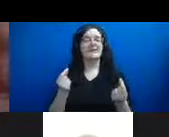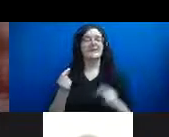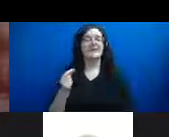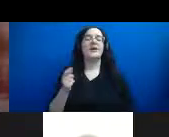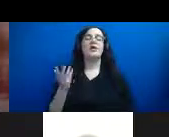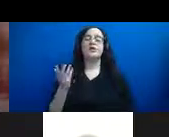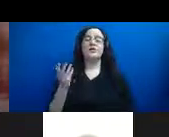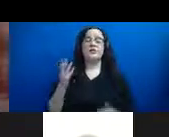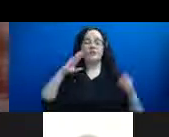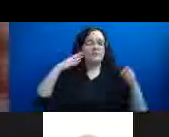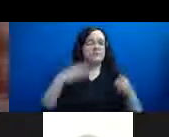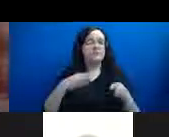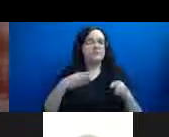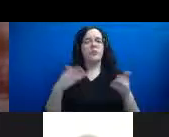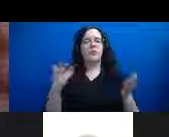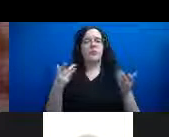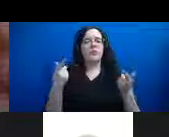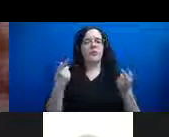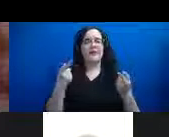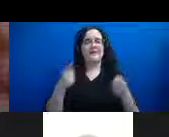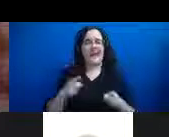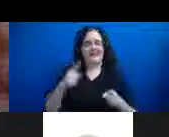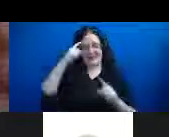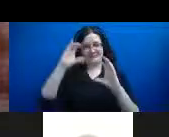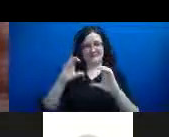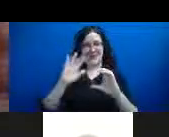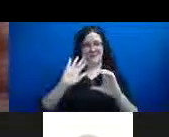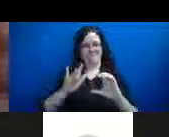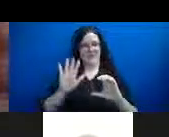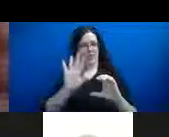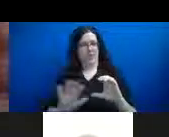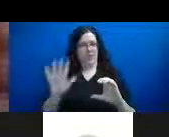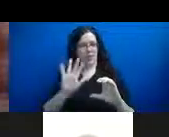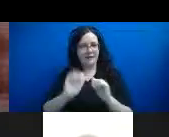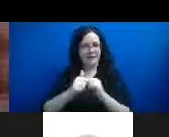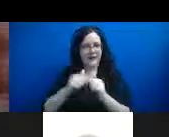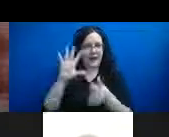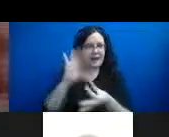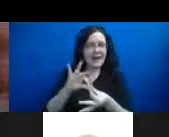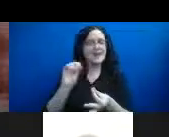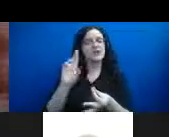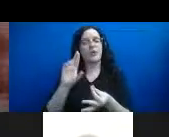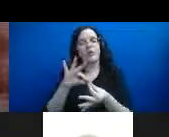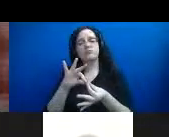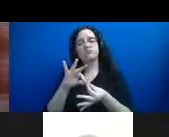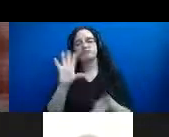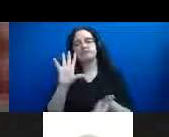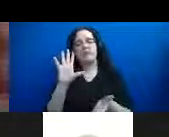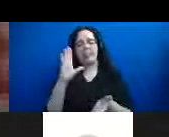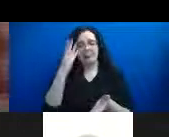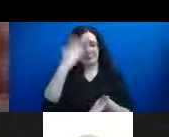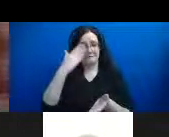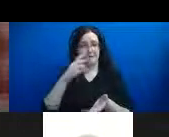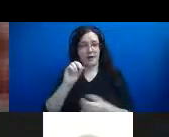in the middle area of the brain and how it's connected or disconnected from the frontal